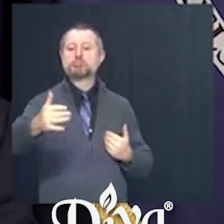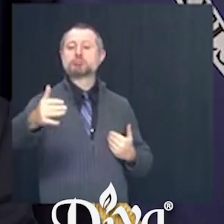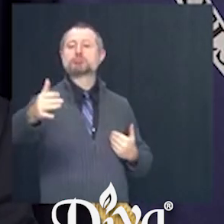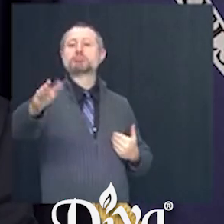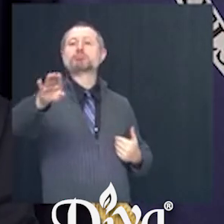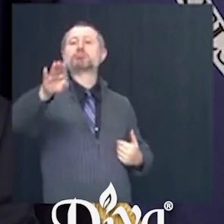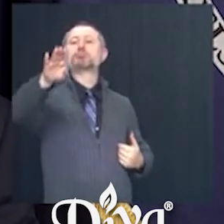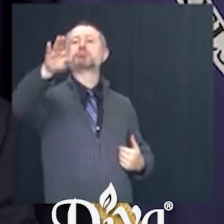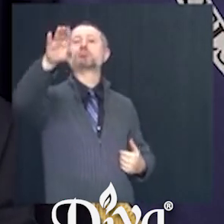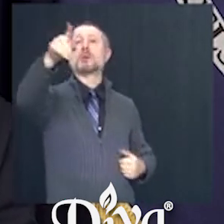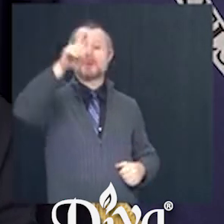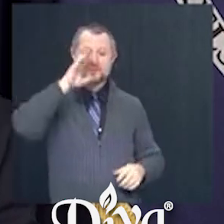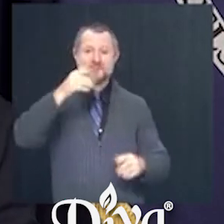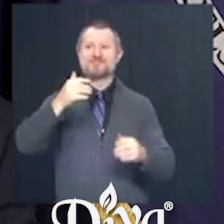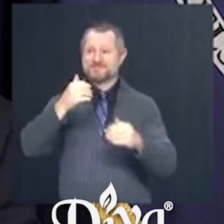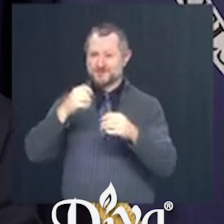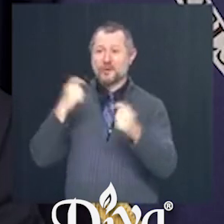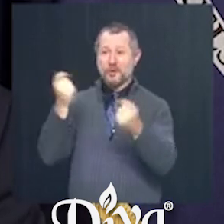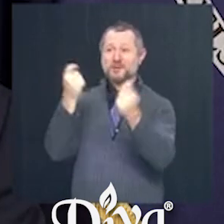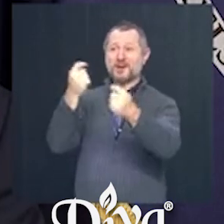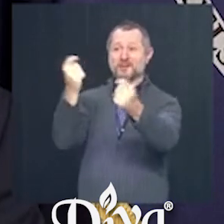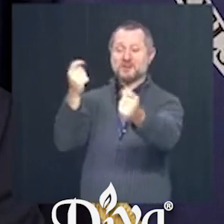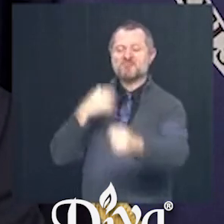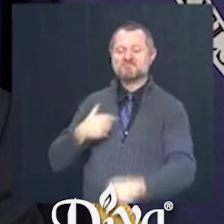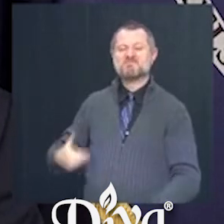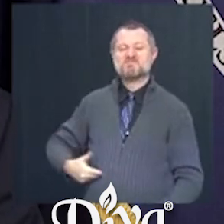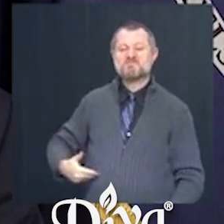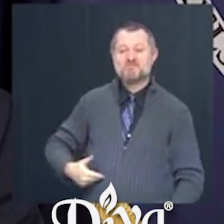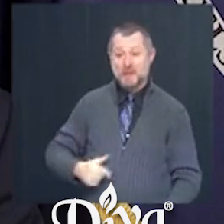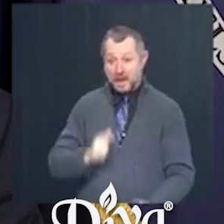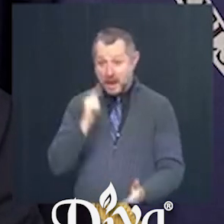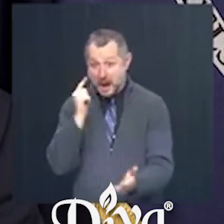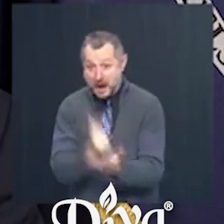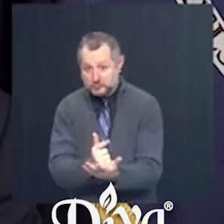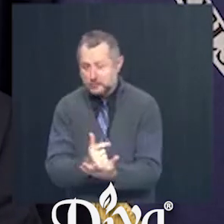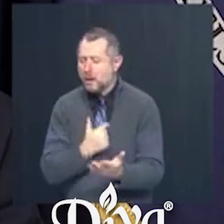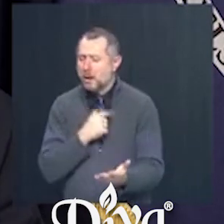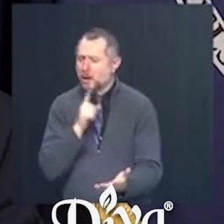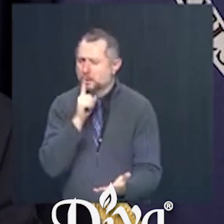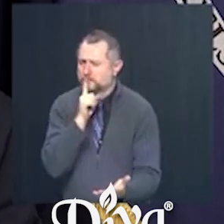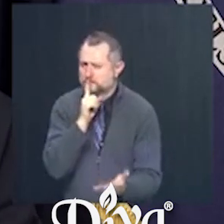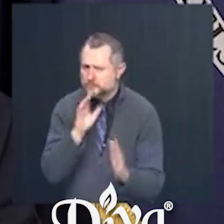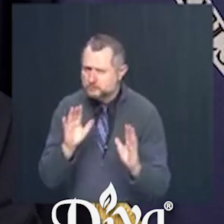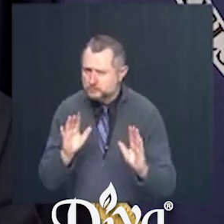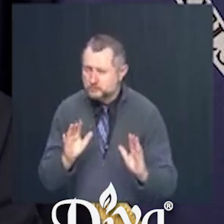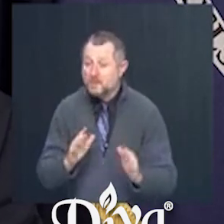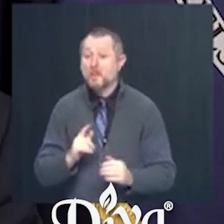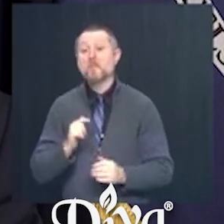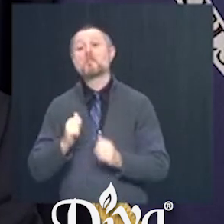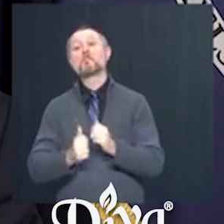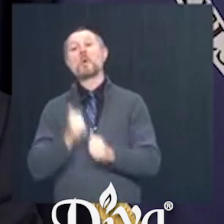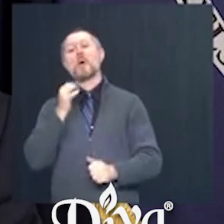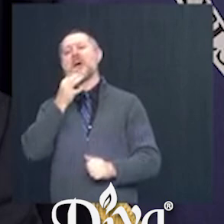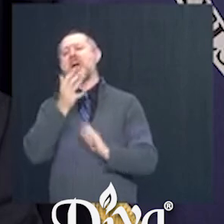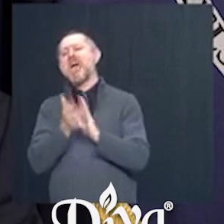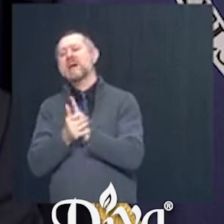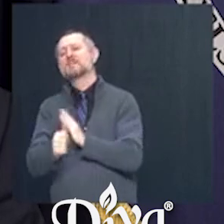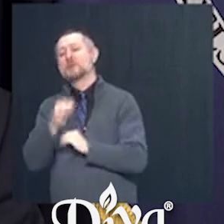going to see this. I believe that. And that's what most experts believe. That's what Dr. Fauci just